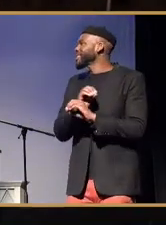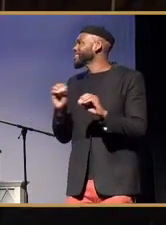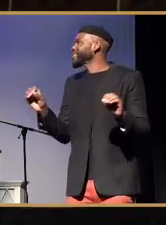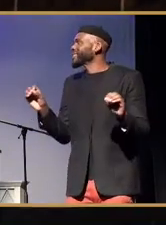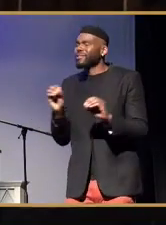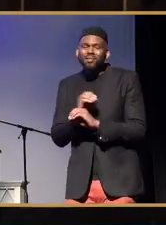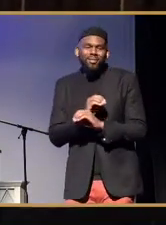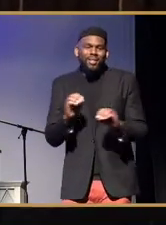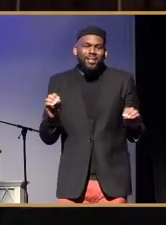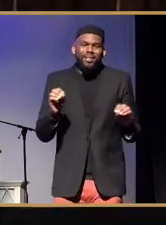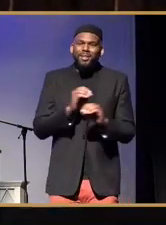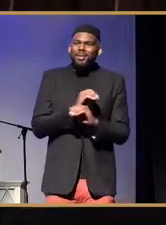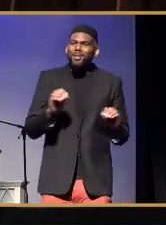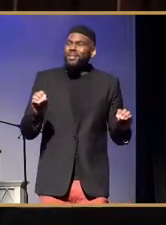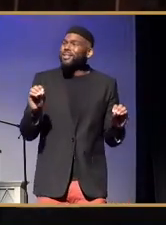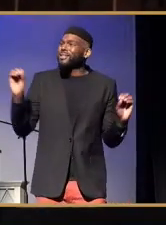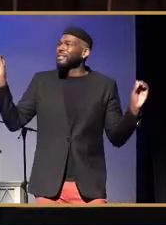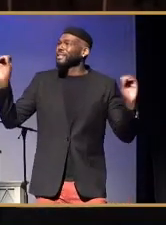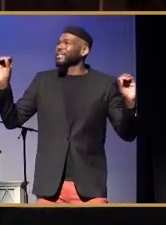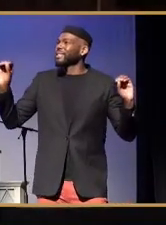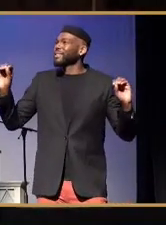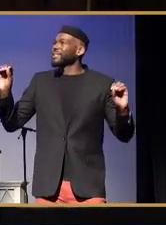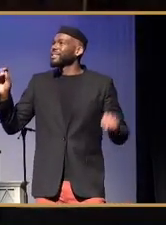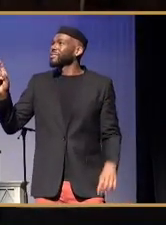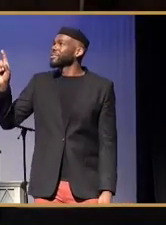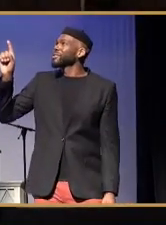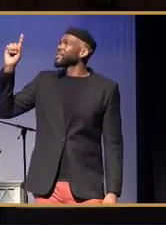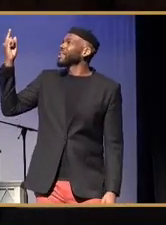sadness Jesus can't